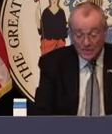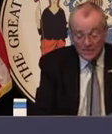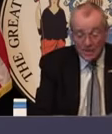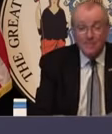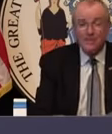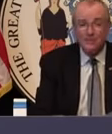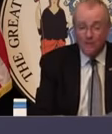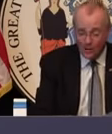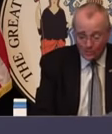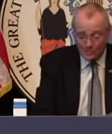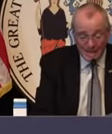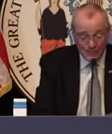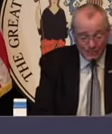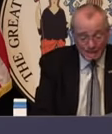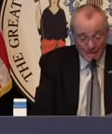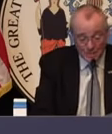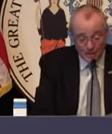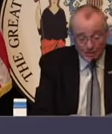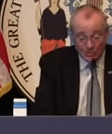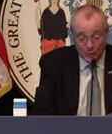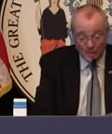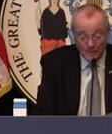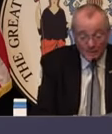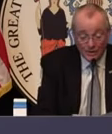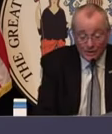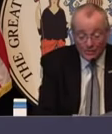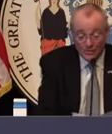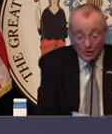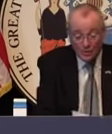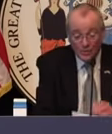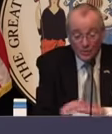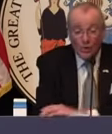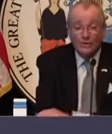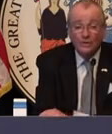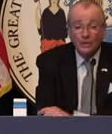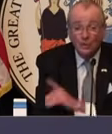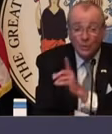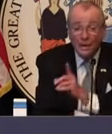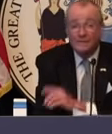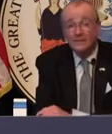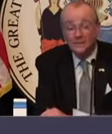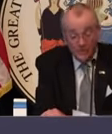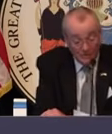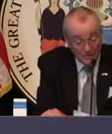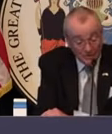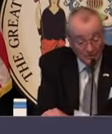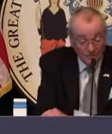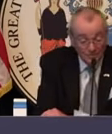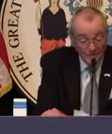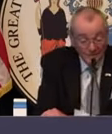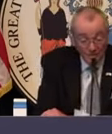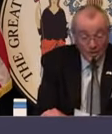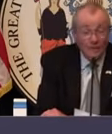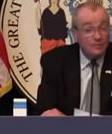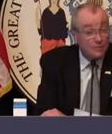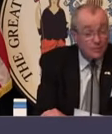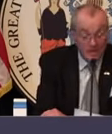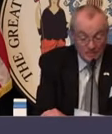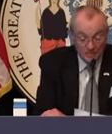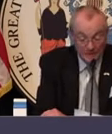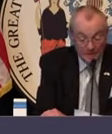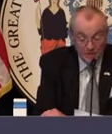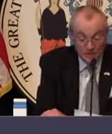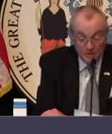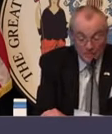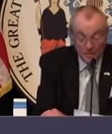as well as a fabulous ballroom dancer, tennis player, and swimmer who was at home in the water well into her 70s. She loved to